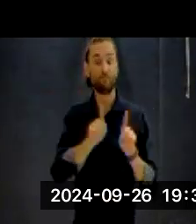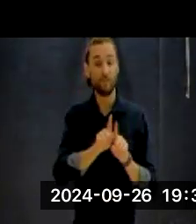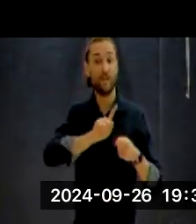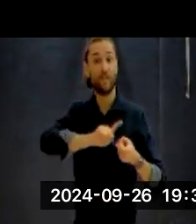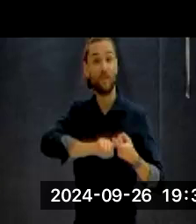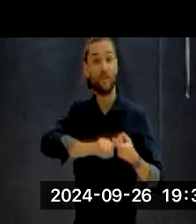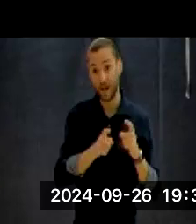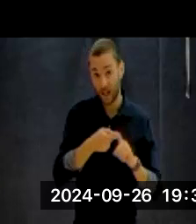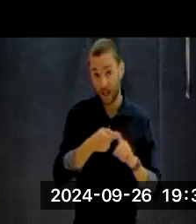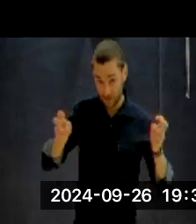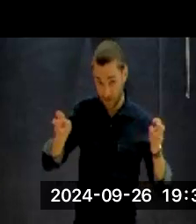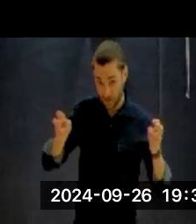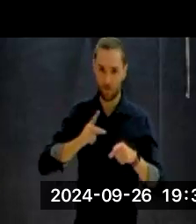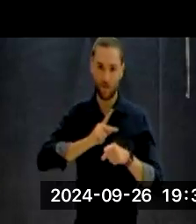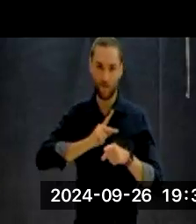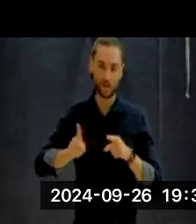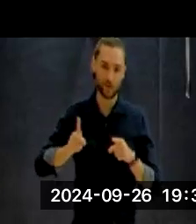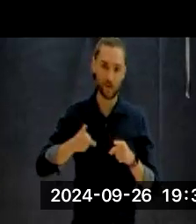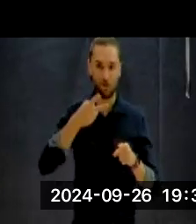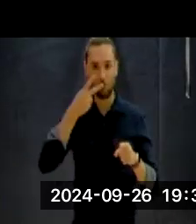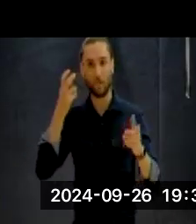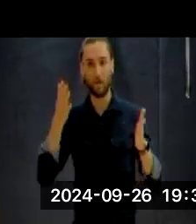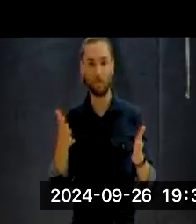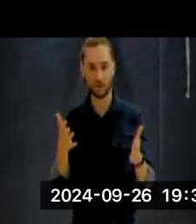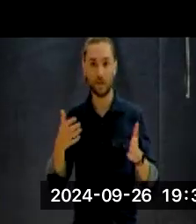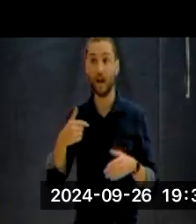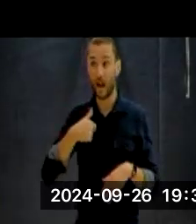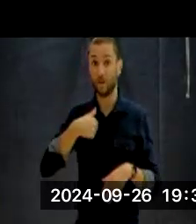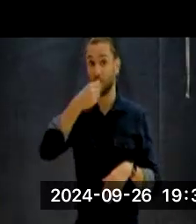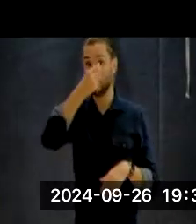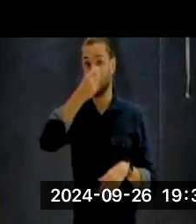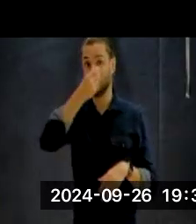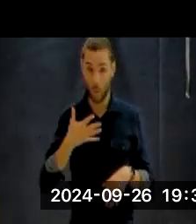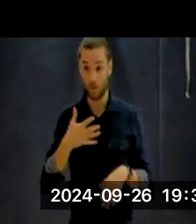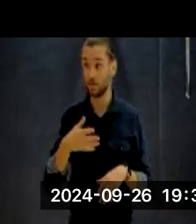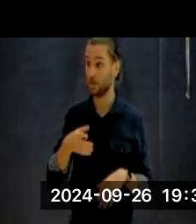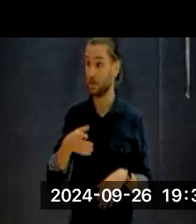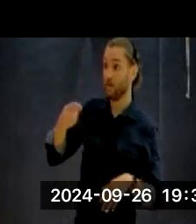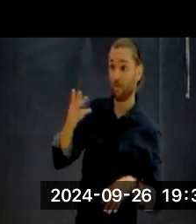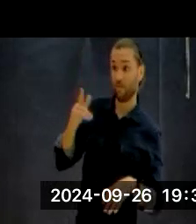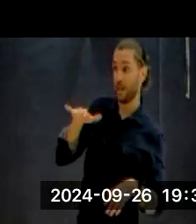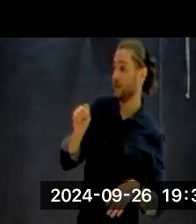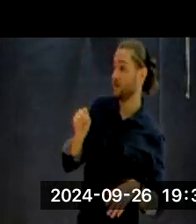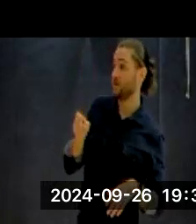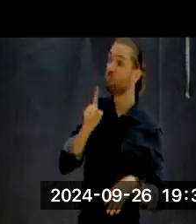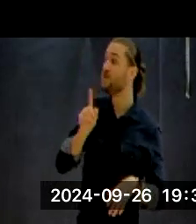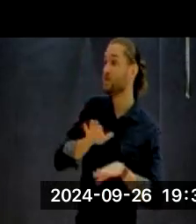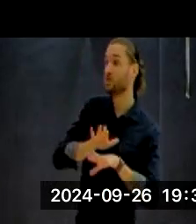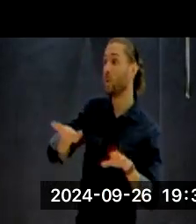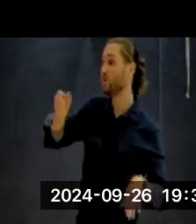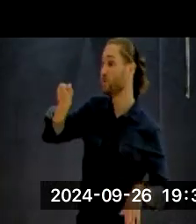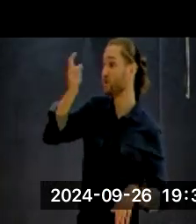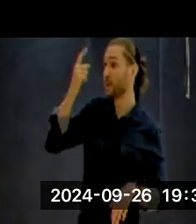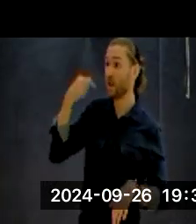criminals. And I was point blank told to my face, Phyllis, you really don't understand. We're taking everything he's